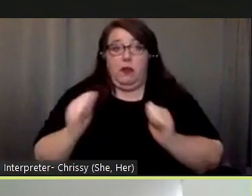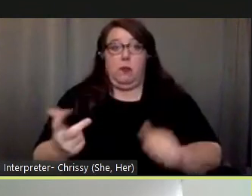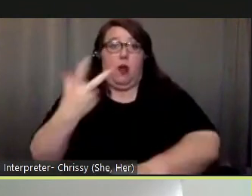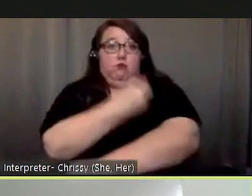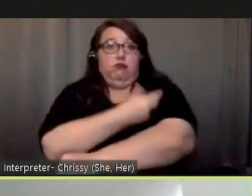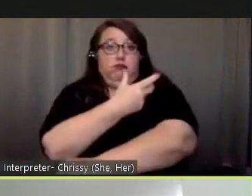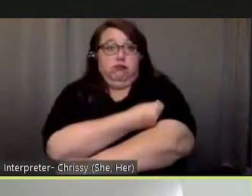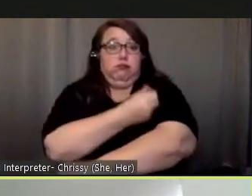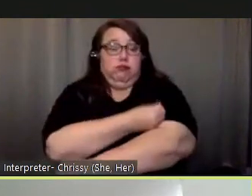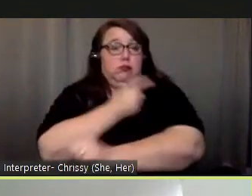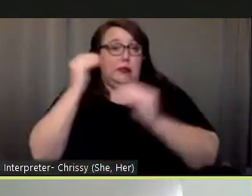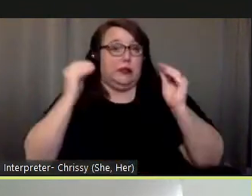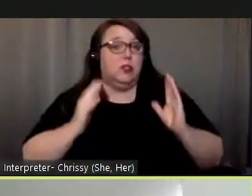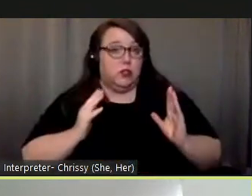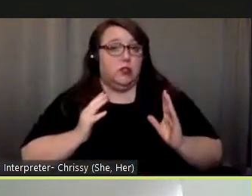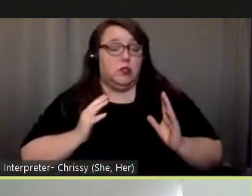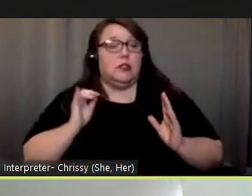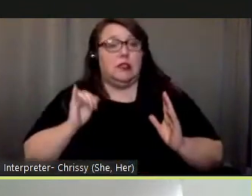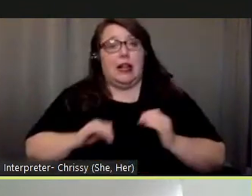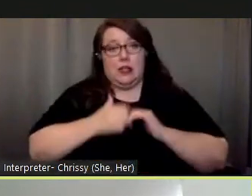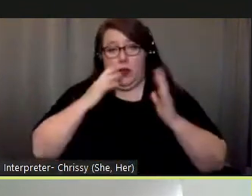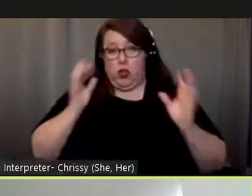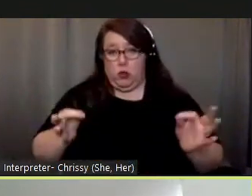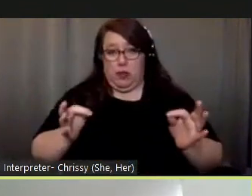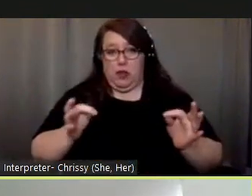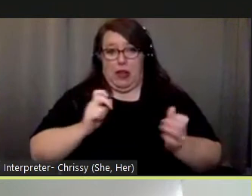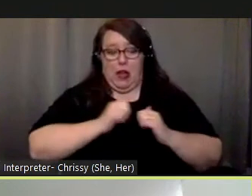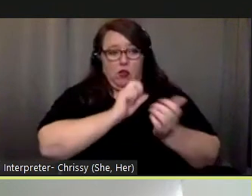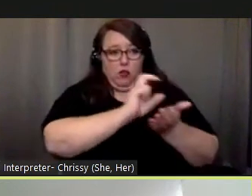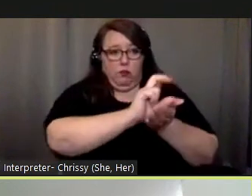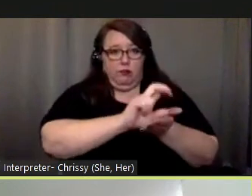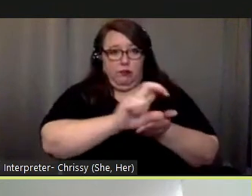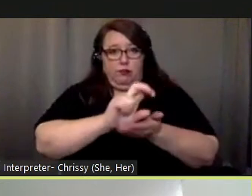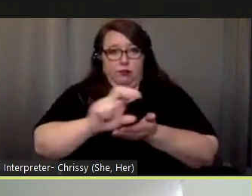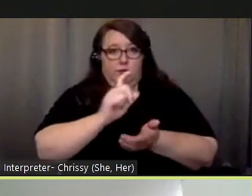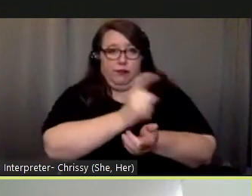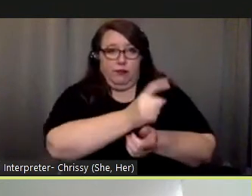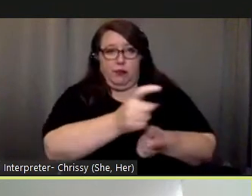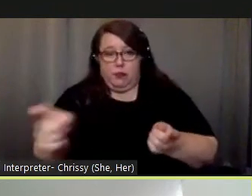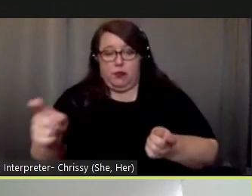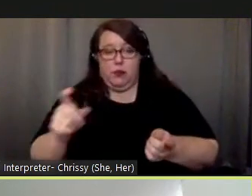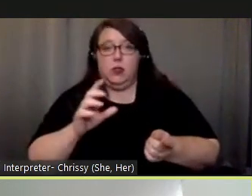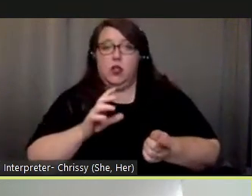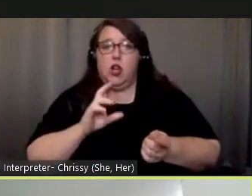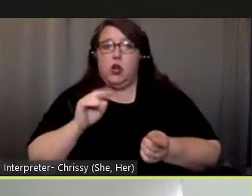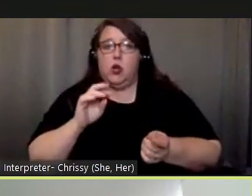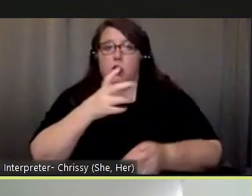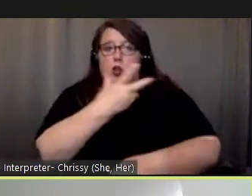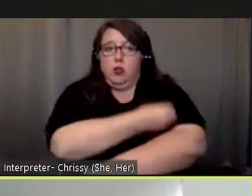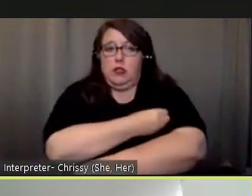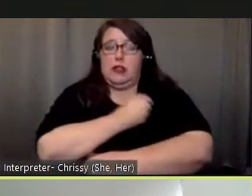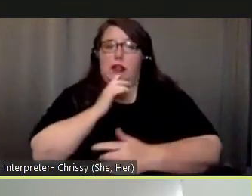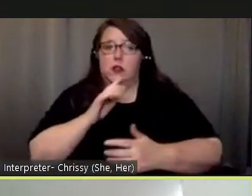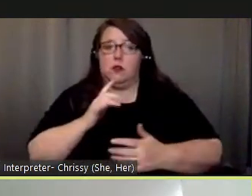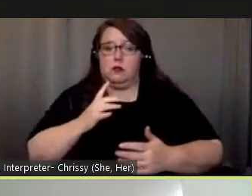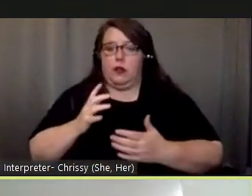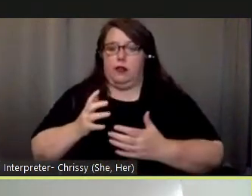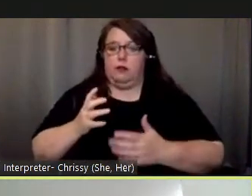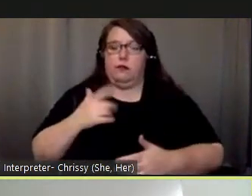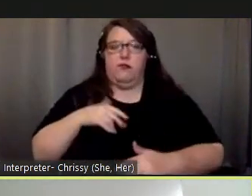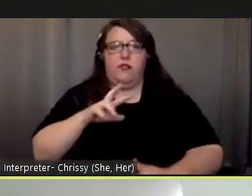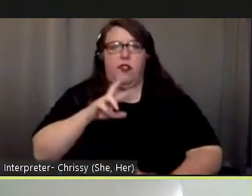educators. And then that is how we actually determined our allocation of doses that set aside this week of 30,000 doses, and